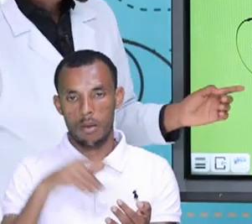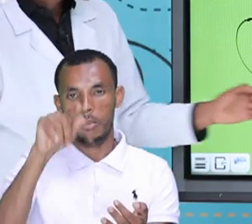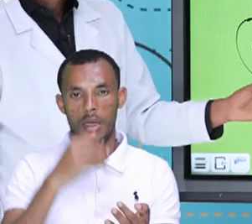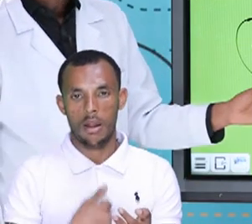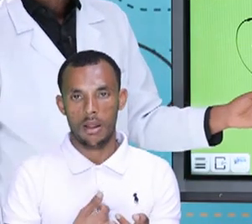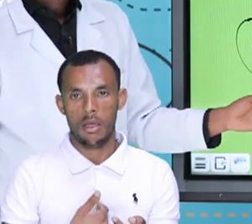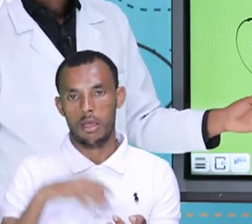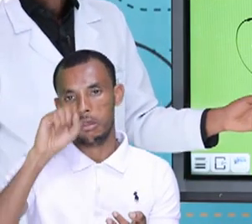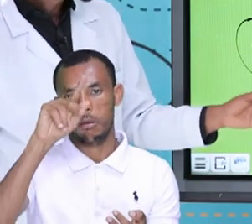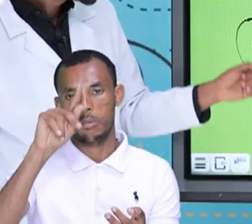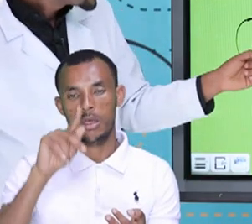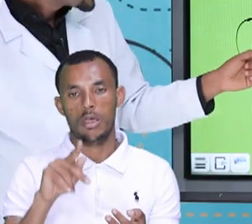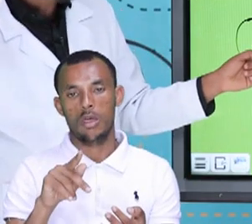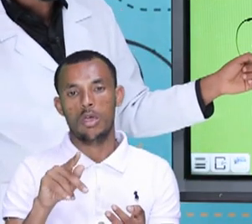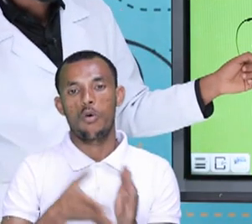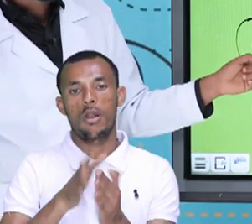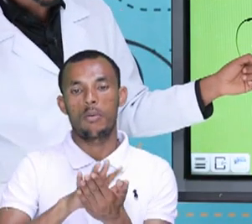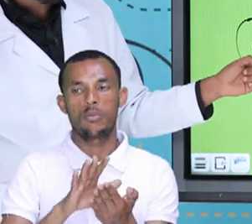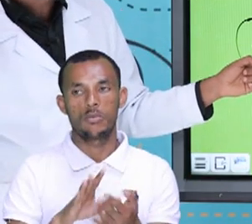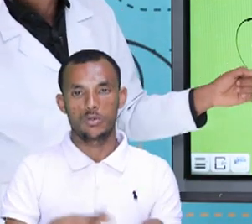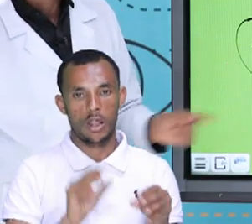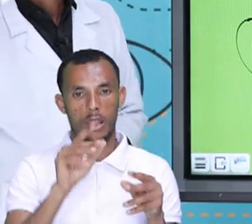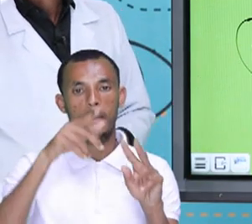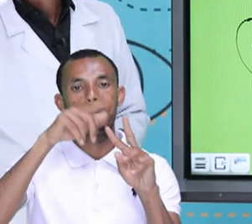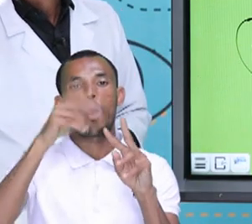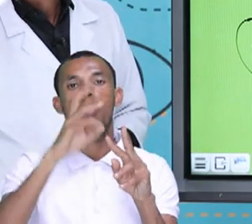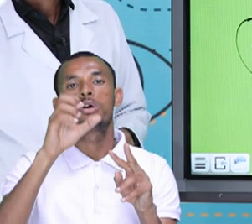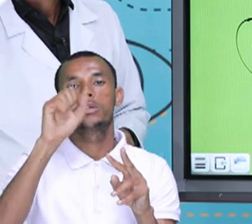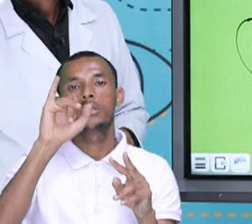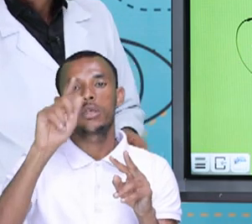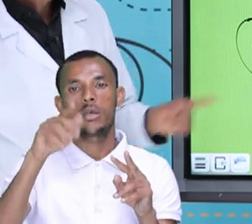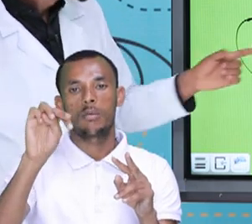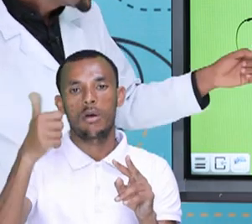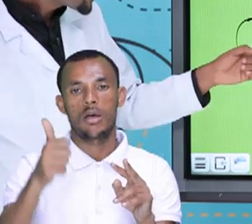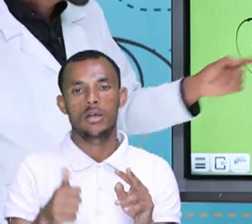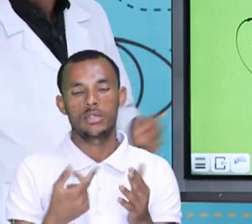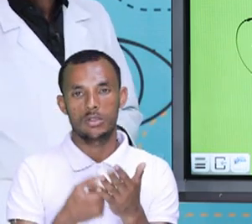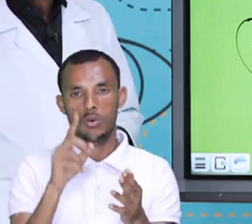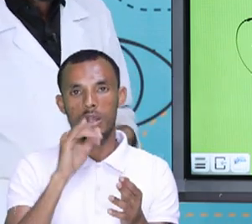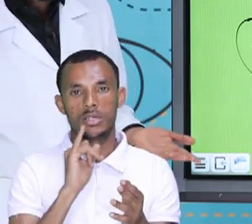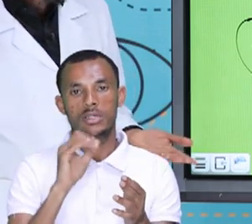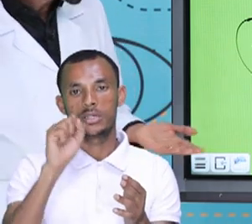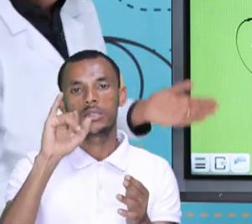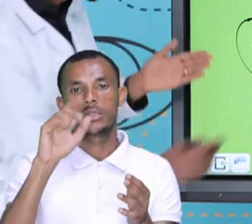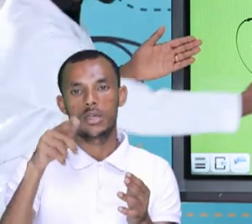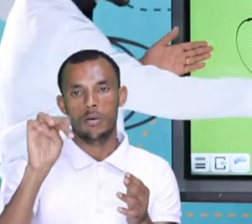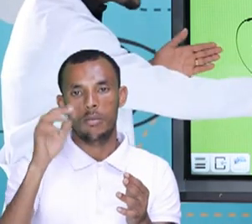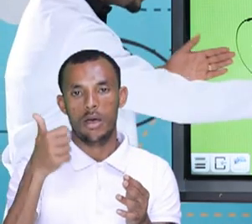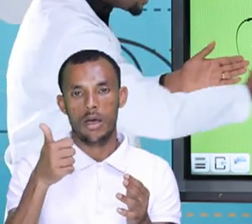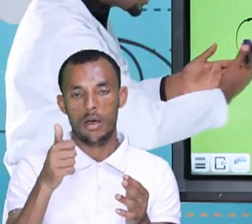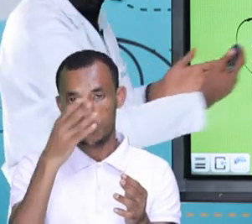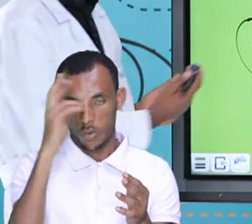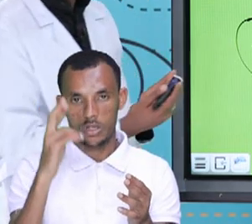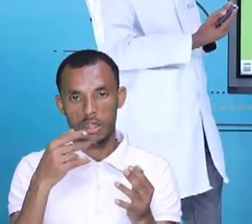of overlap? SCP overlap. Students, this one, pi or sigma? Nice. This one is sigma. Why sigma? Because